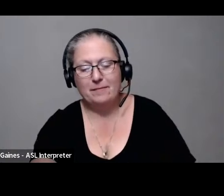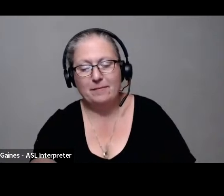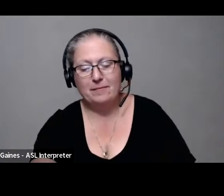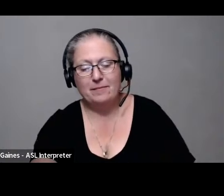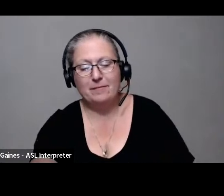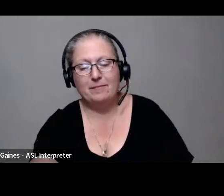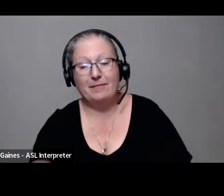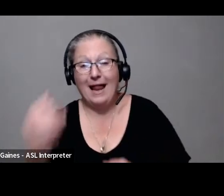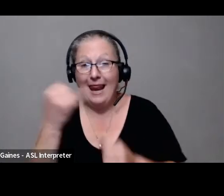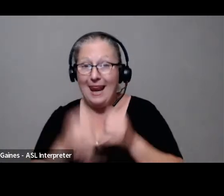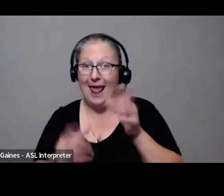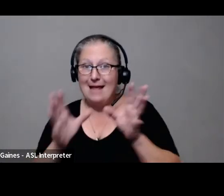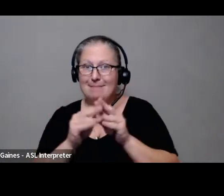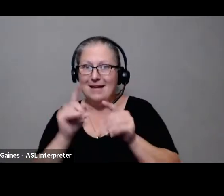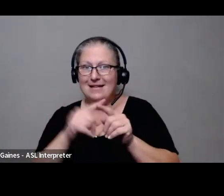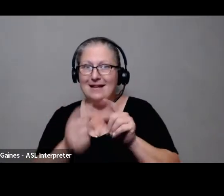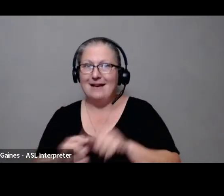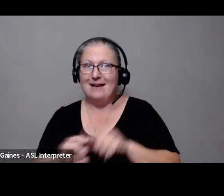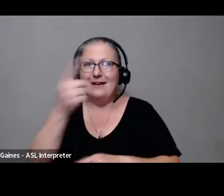next school year. All right.